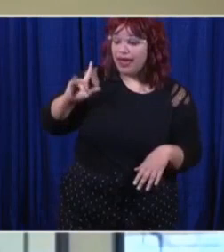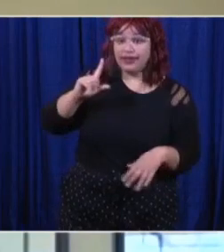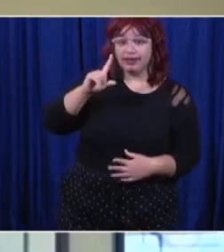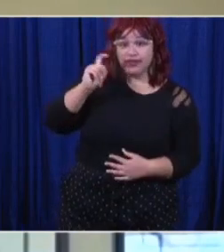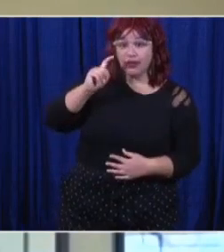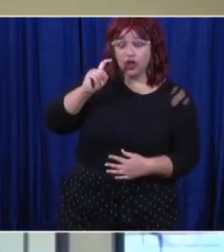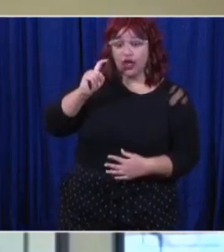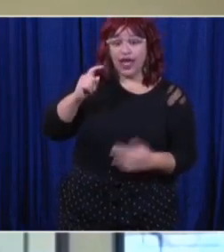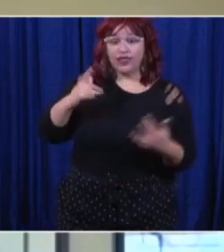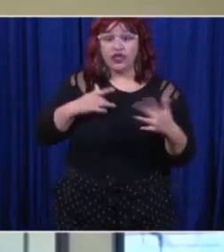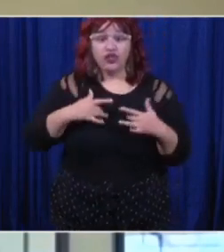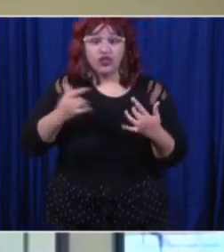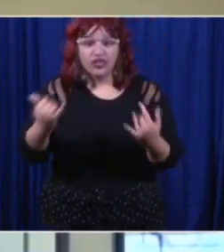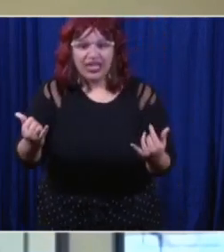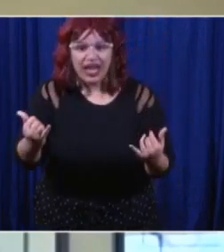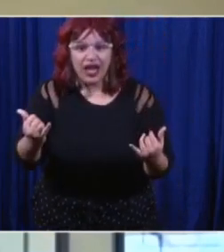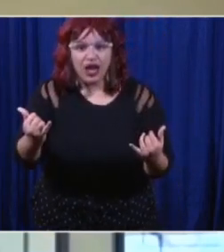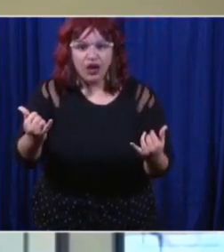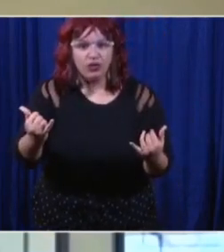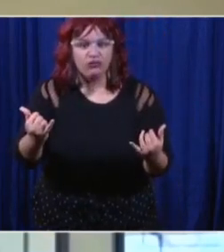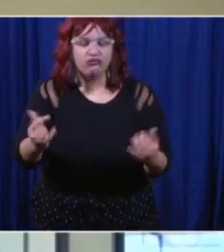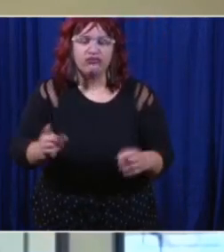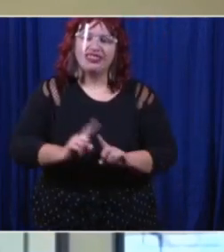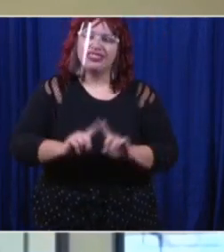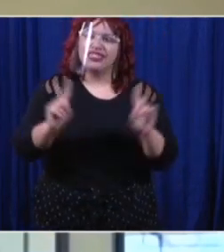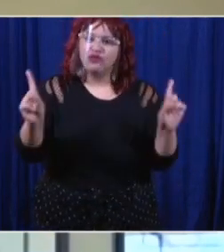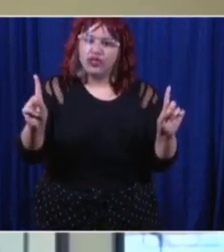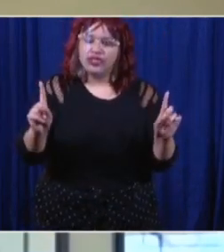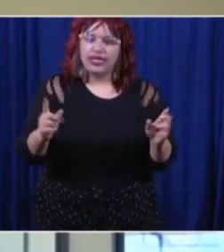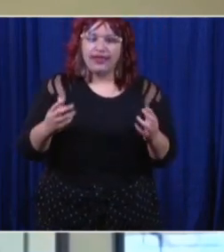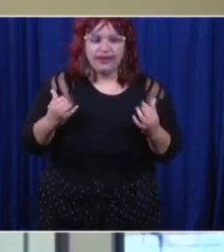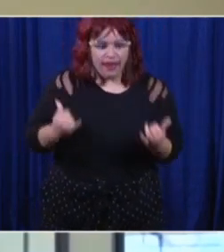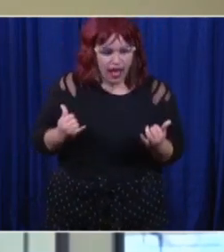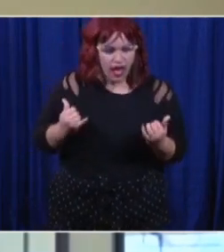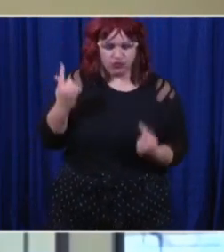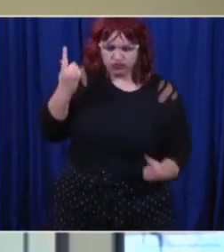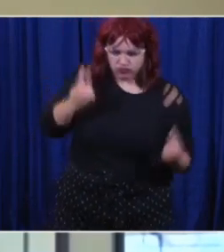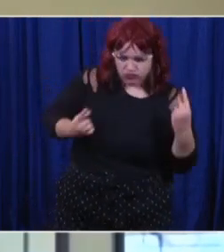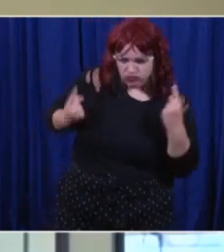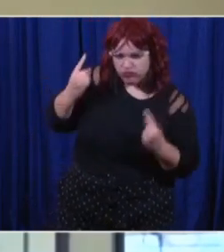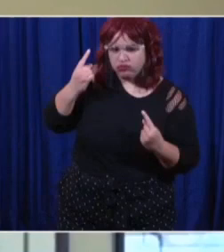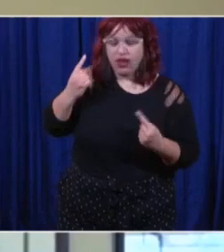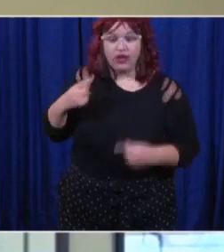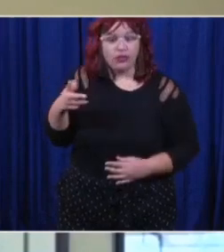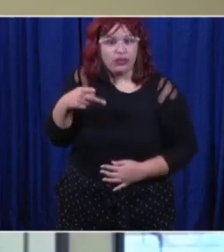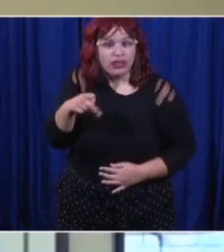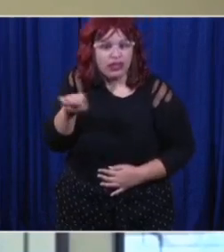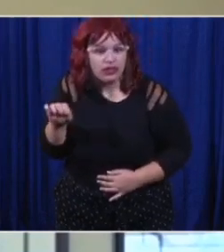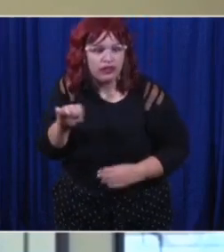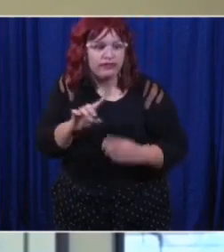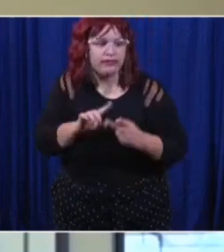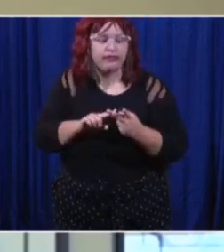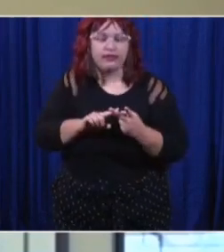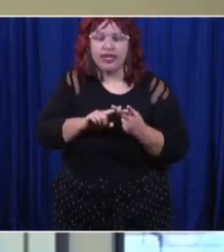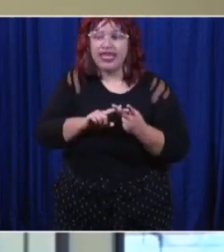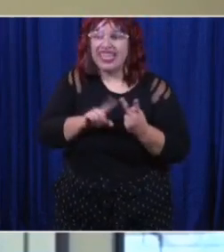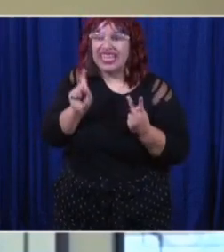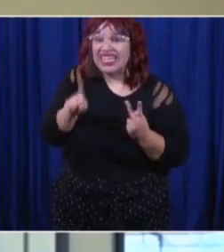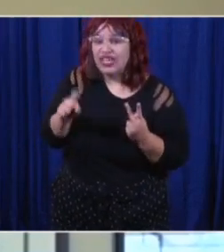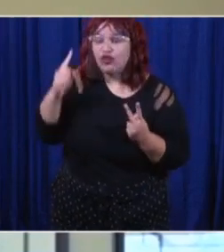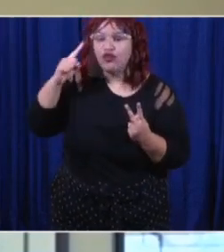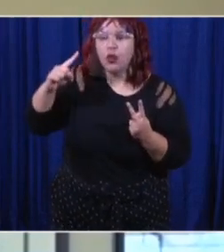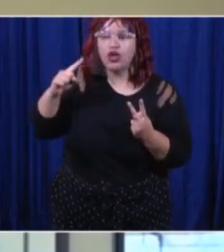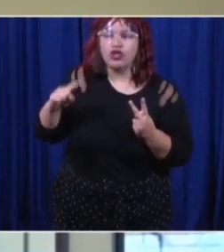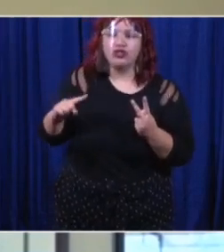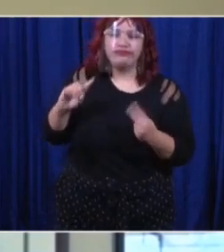global supplies of personal protective equipment, coupled with high demand for critical care and ventilator